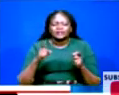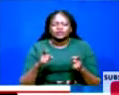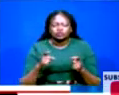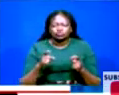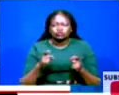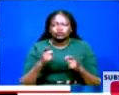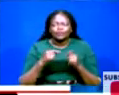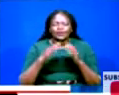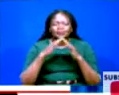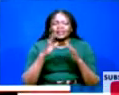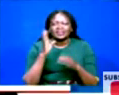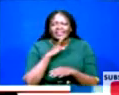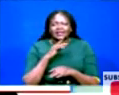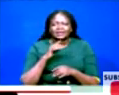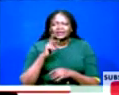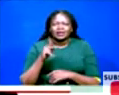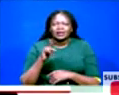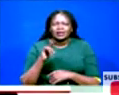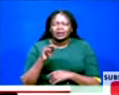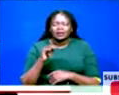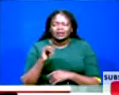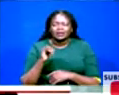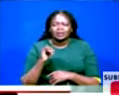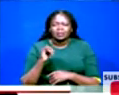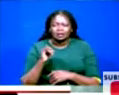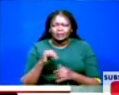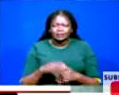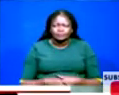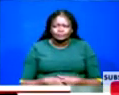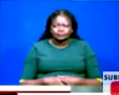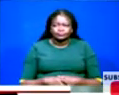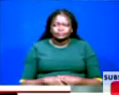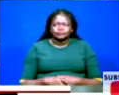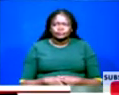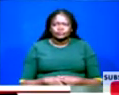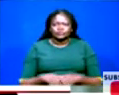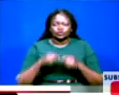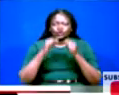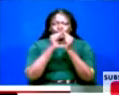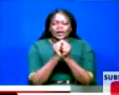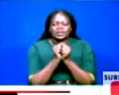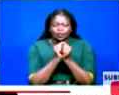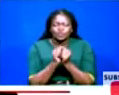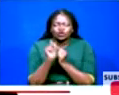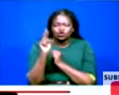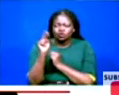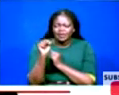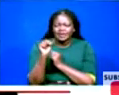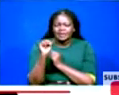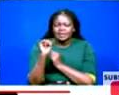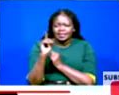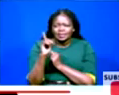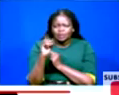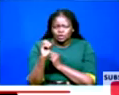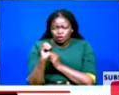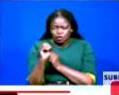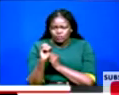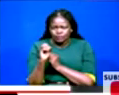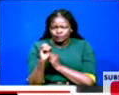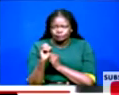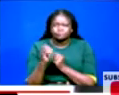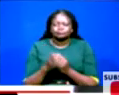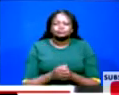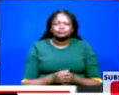refuse, the Kenya Industrial Research and Development Institute, in collaboration with United Nations Industrial Development